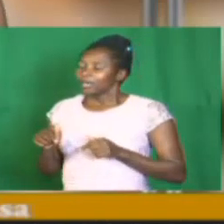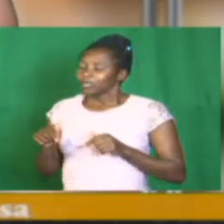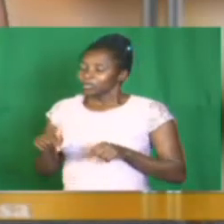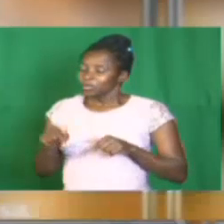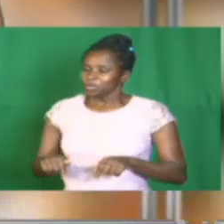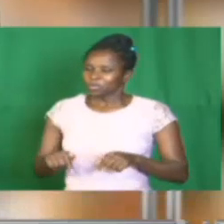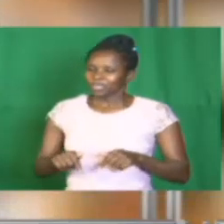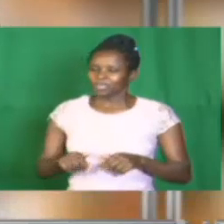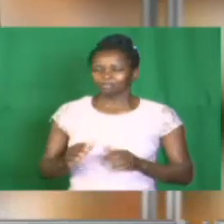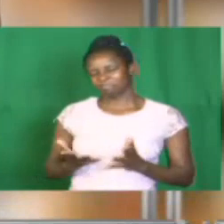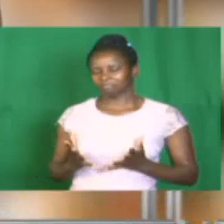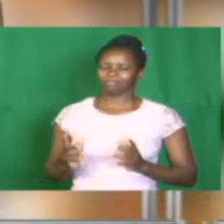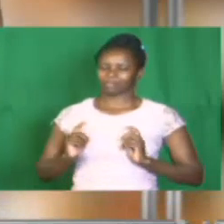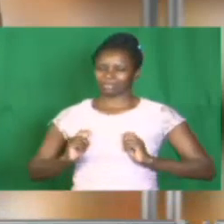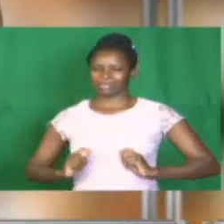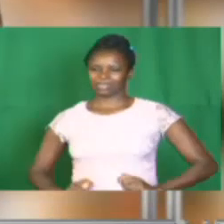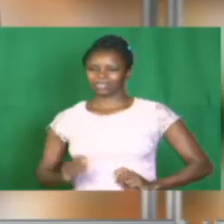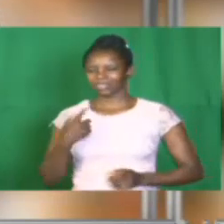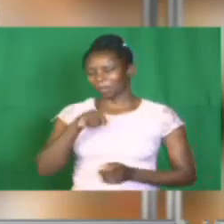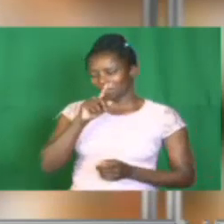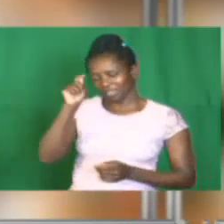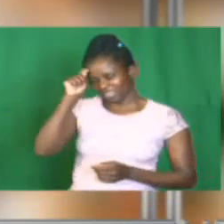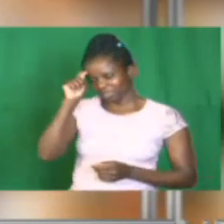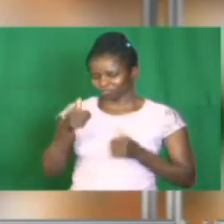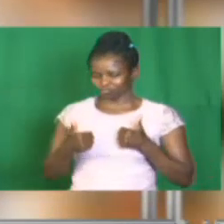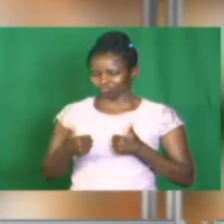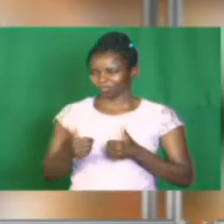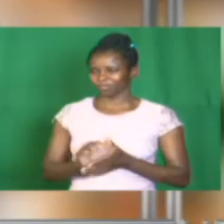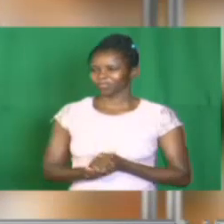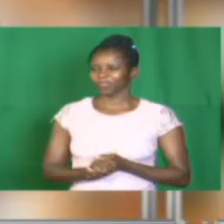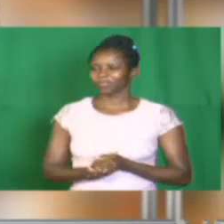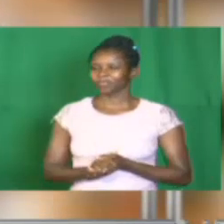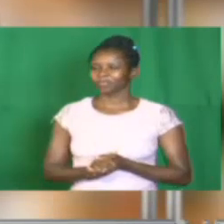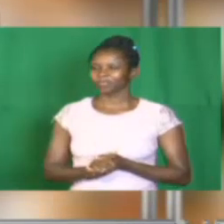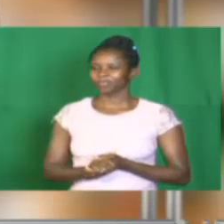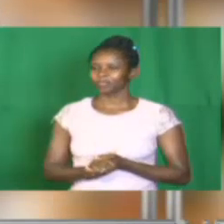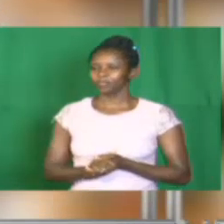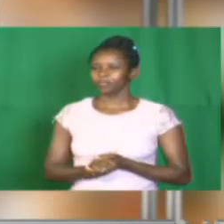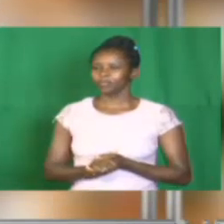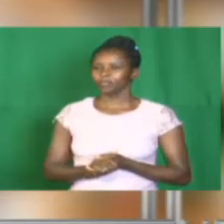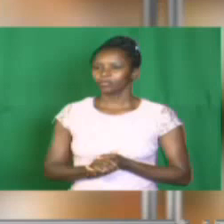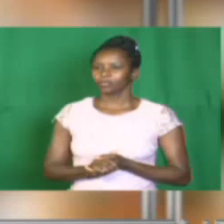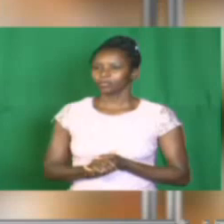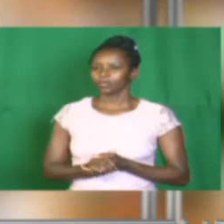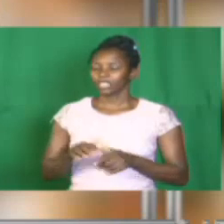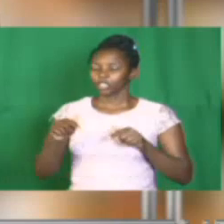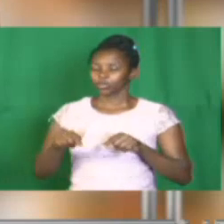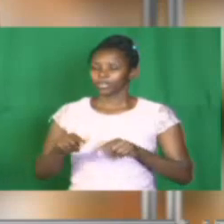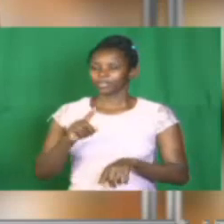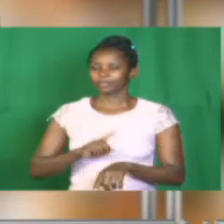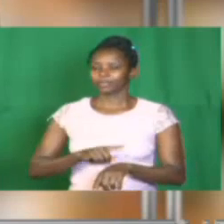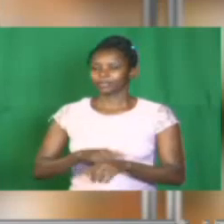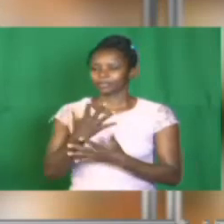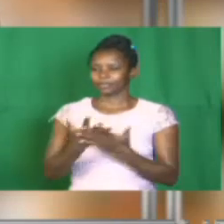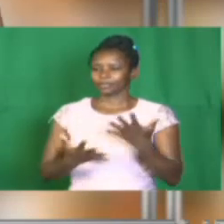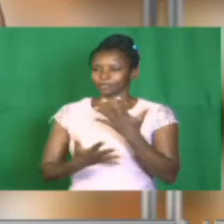be amazing at the end of the day. All right. Can you please remind our viewers about today's timetable? Okay,